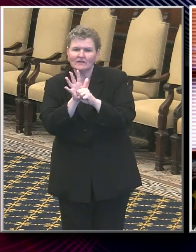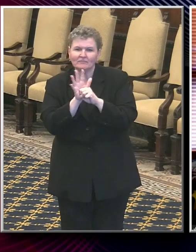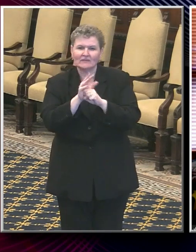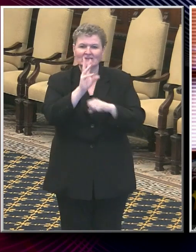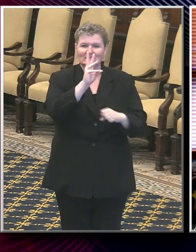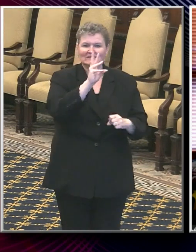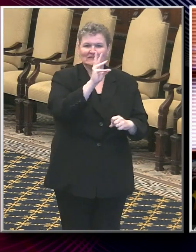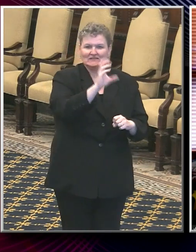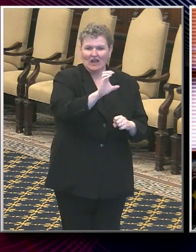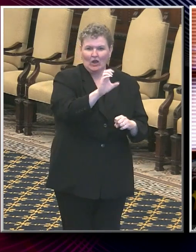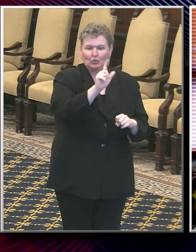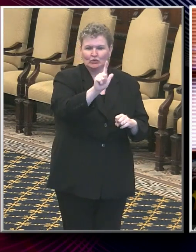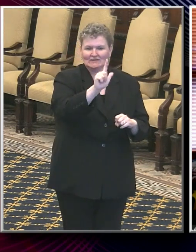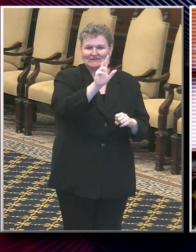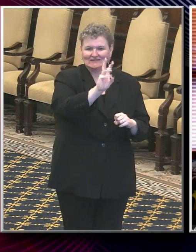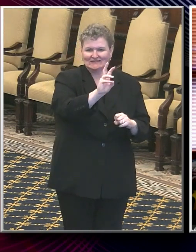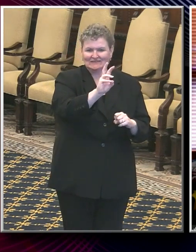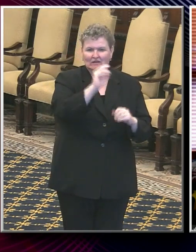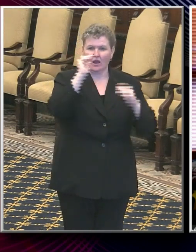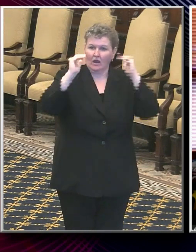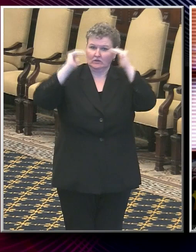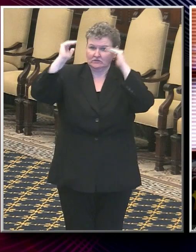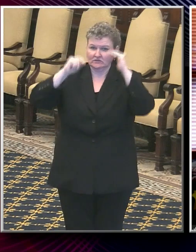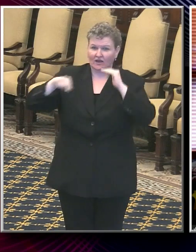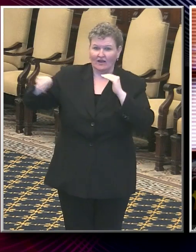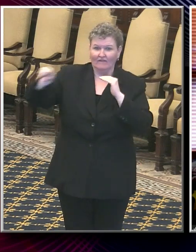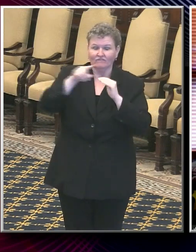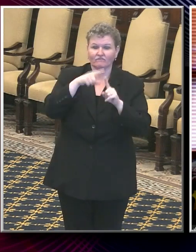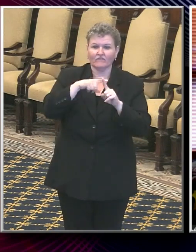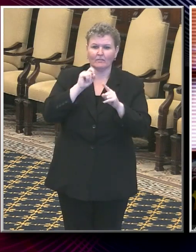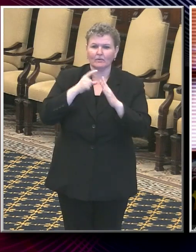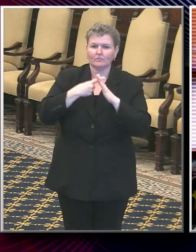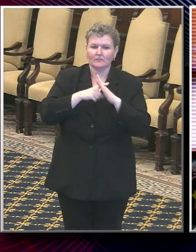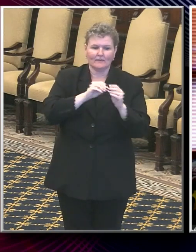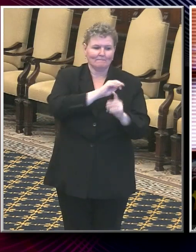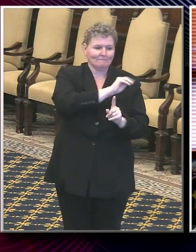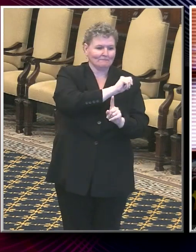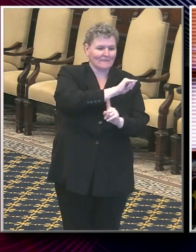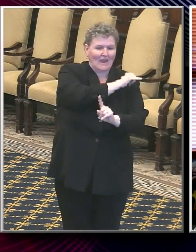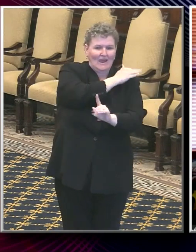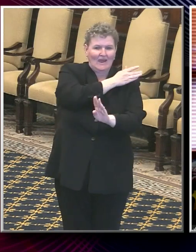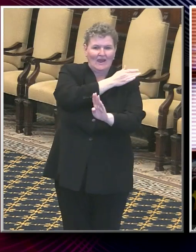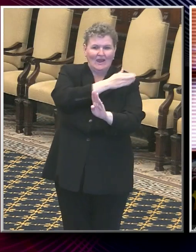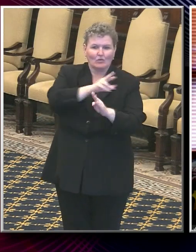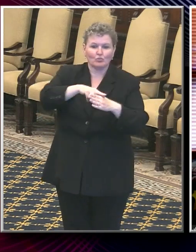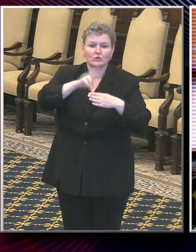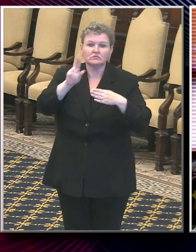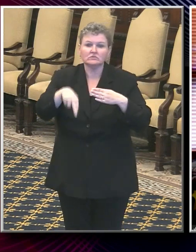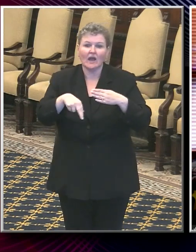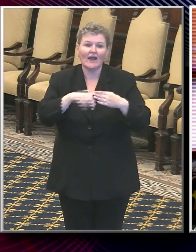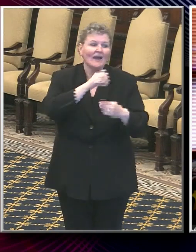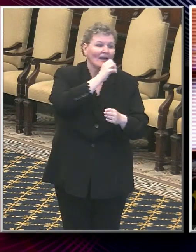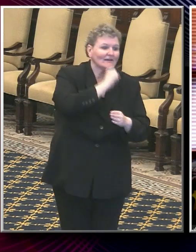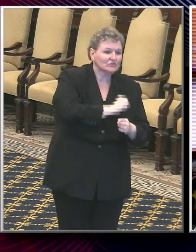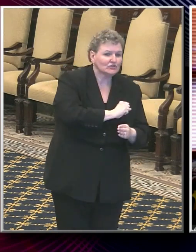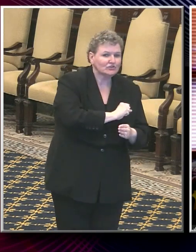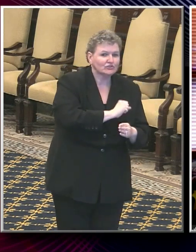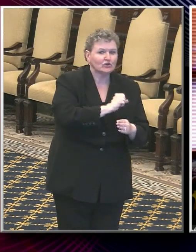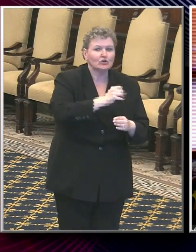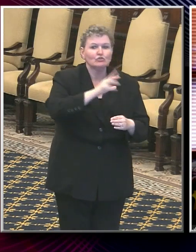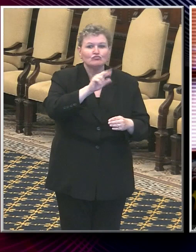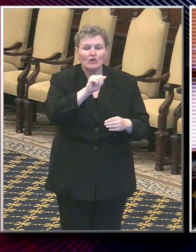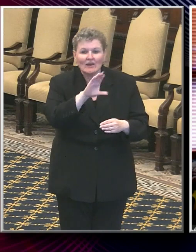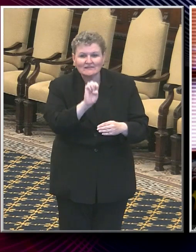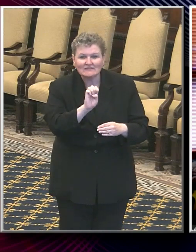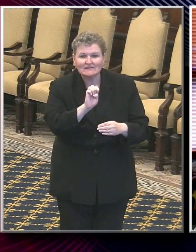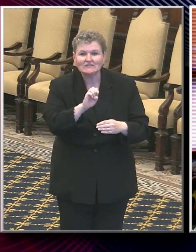adult Philadelphia residents was conducted in early May. The results were weighted by age, race, gender, and education to be representative